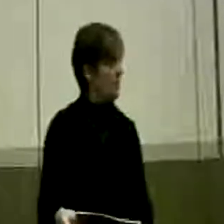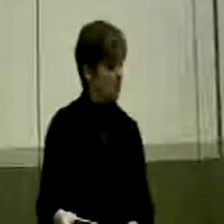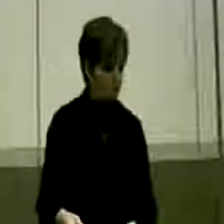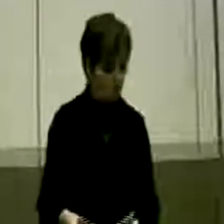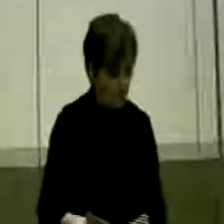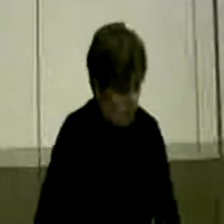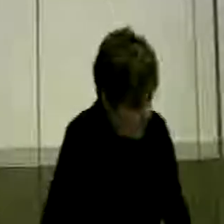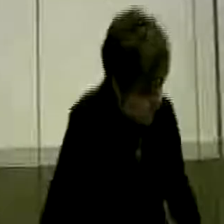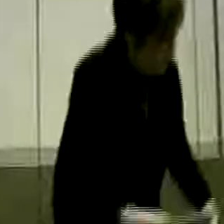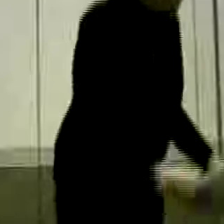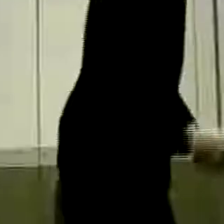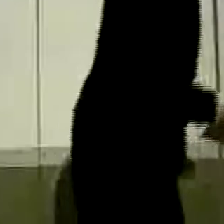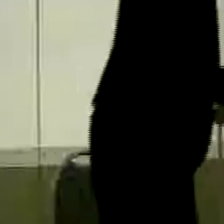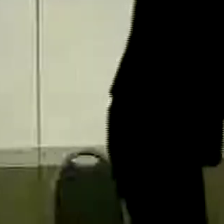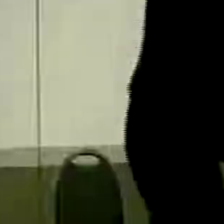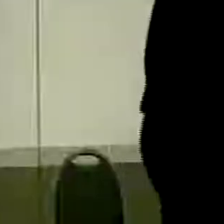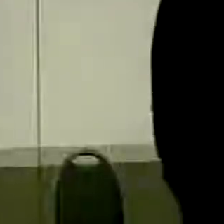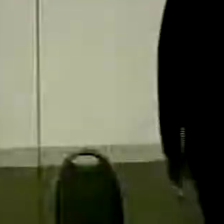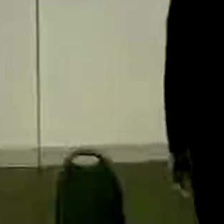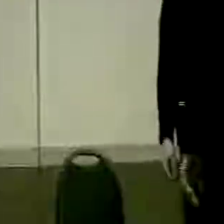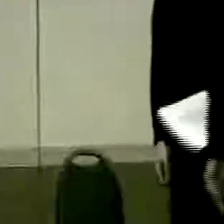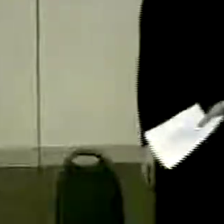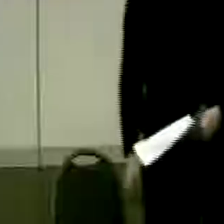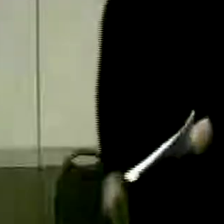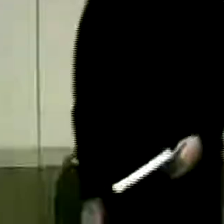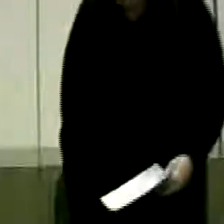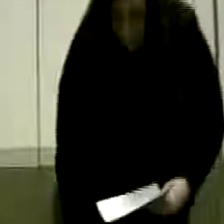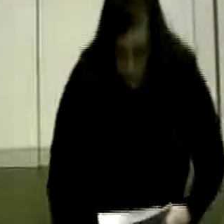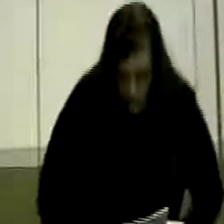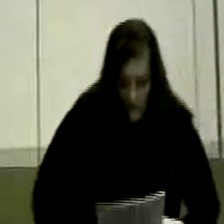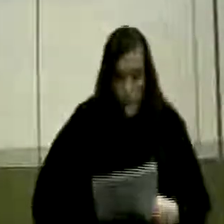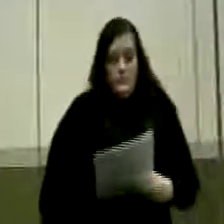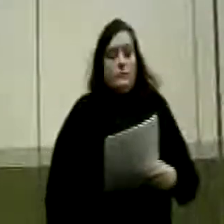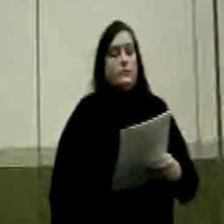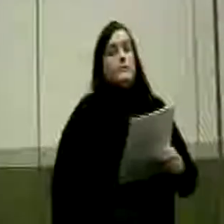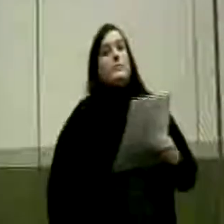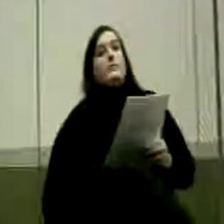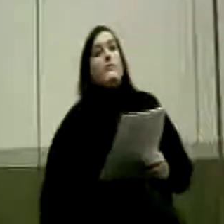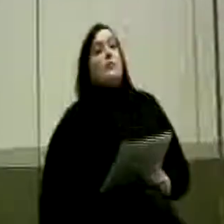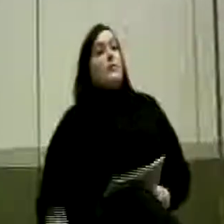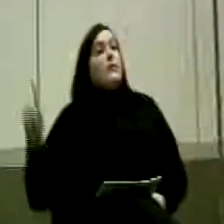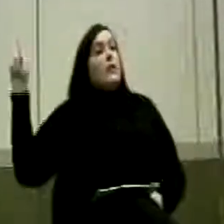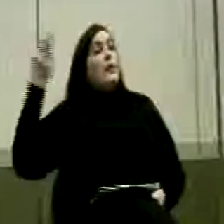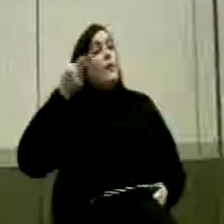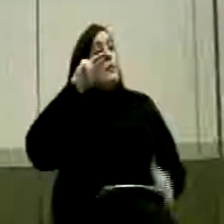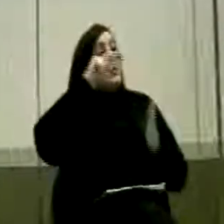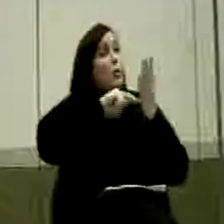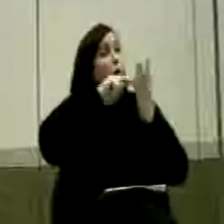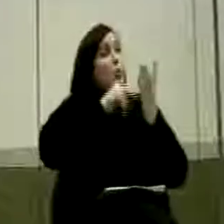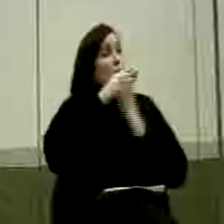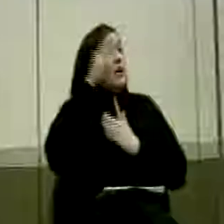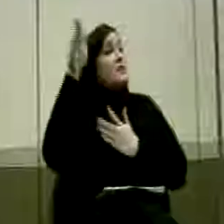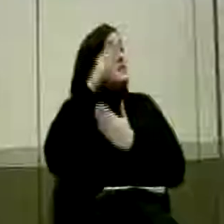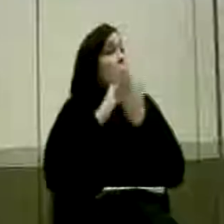we need to be sensitive to that. Now, yeah, just read through here. This is some of the stuff that's been out there.